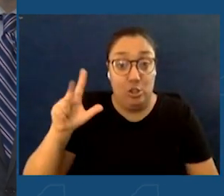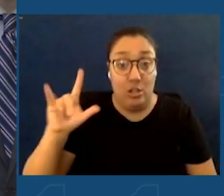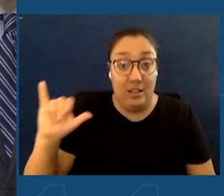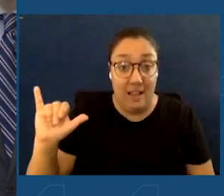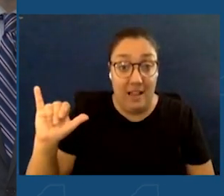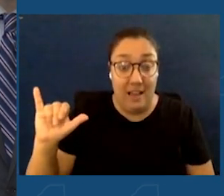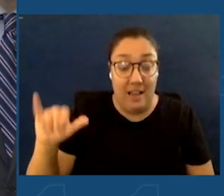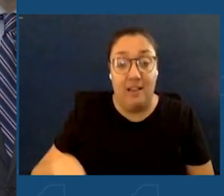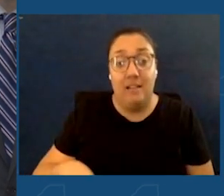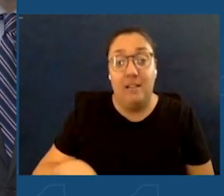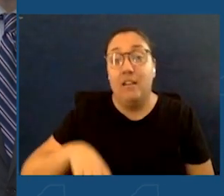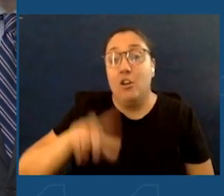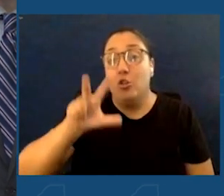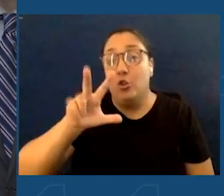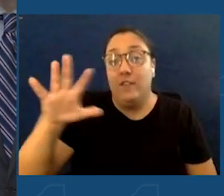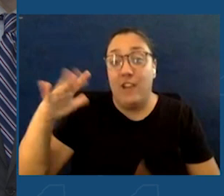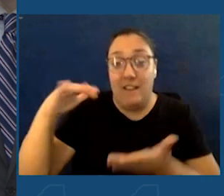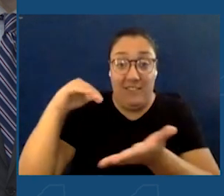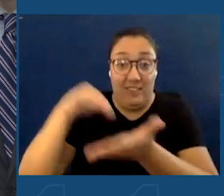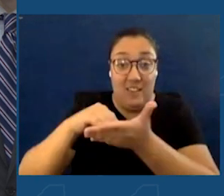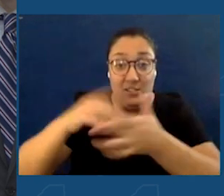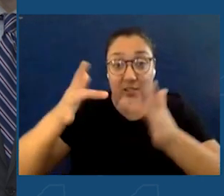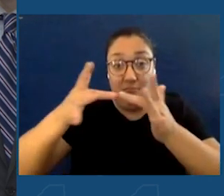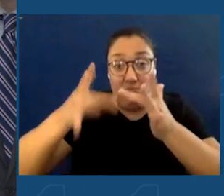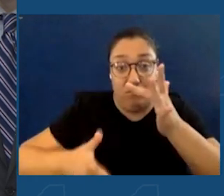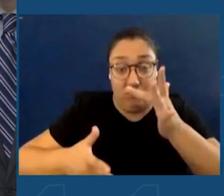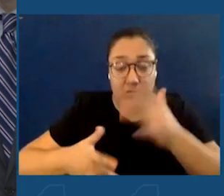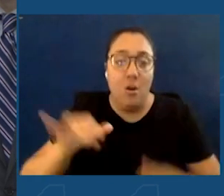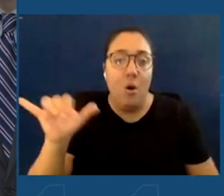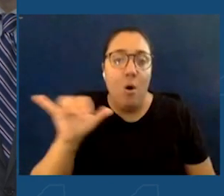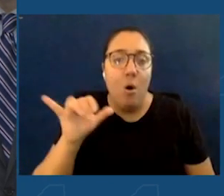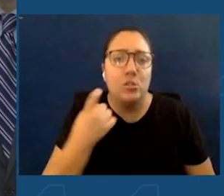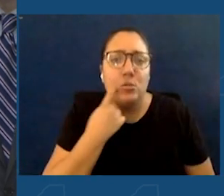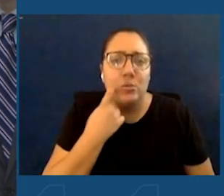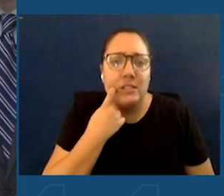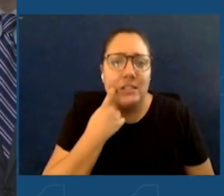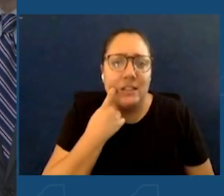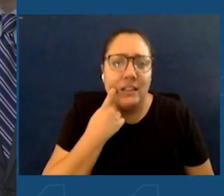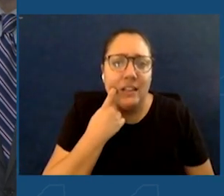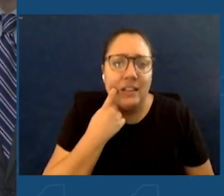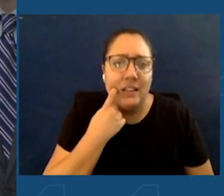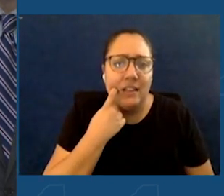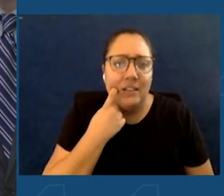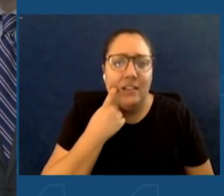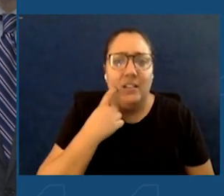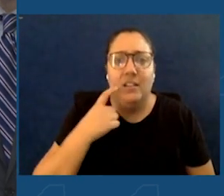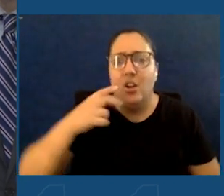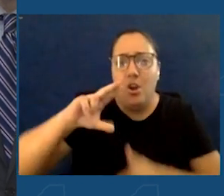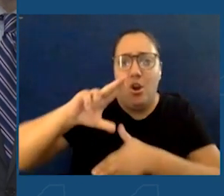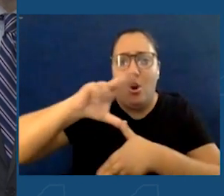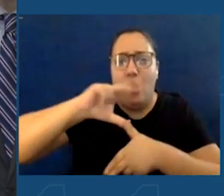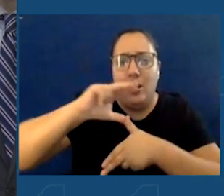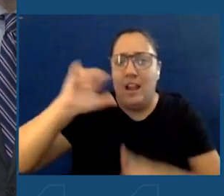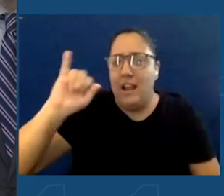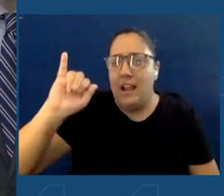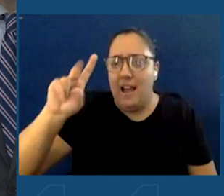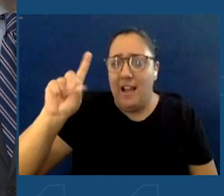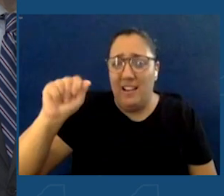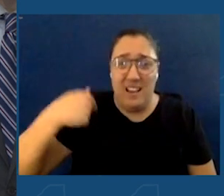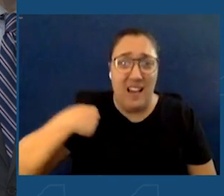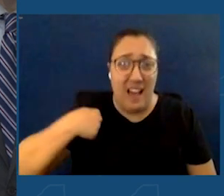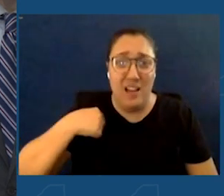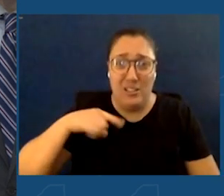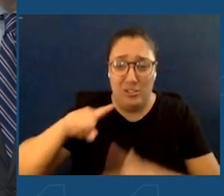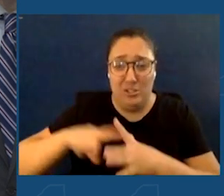outages, and most recently, Hurricane Ida, that I was literally on the job less than a week for. We had peak